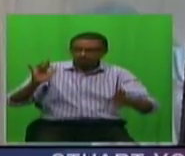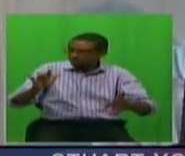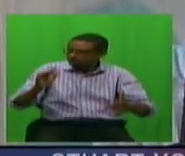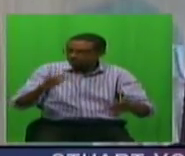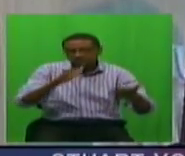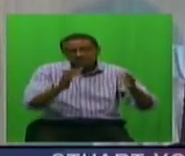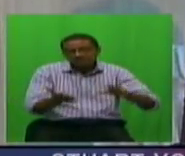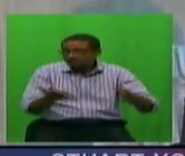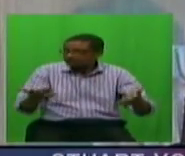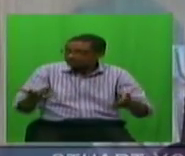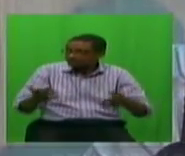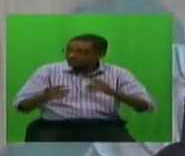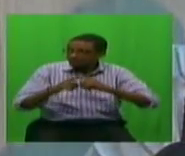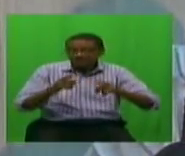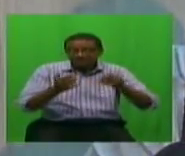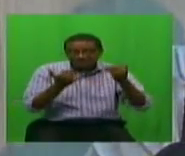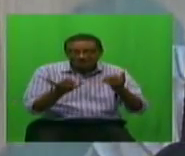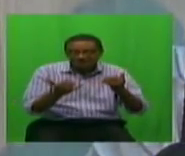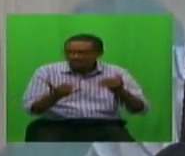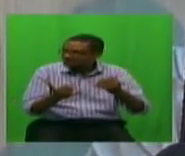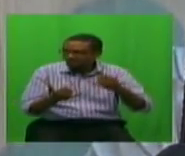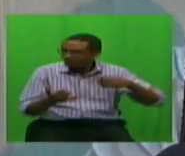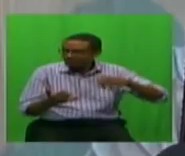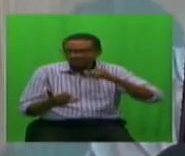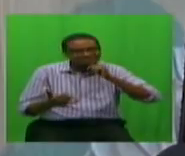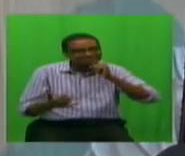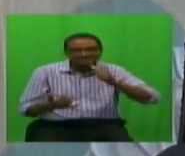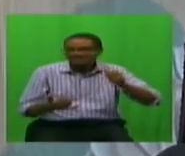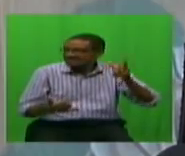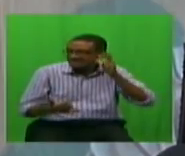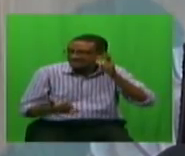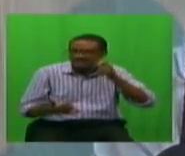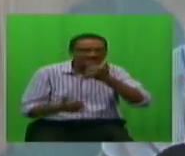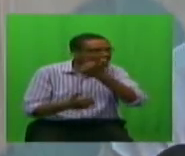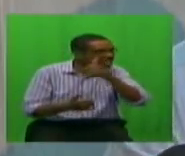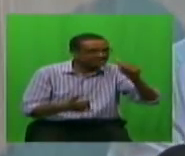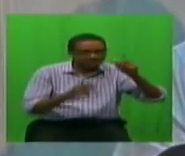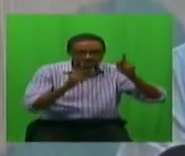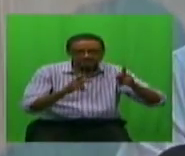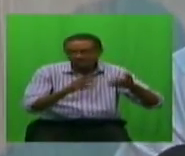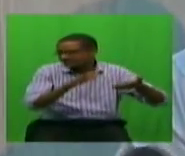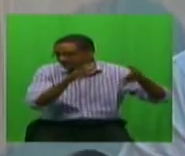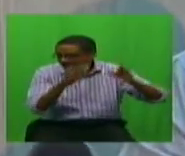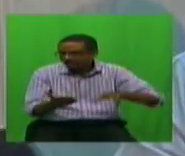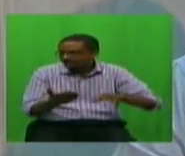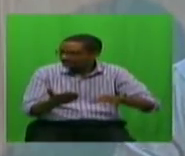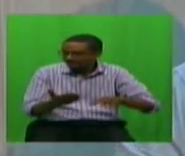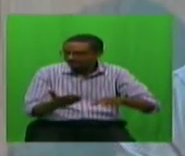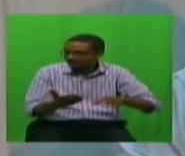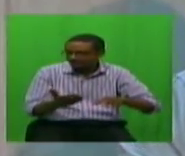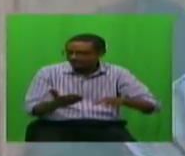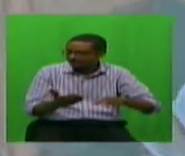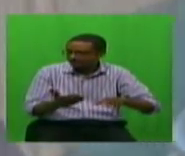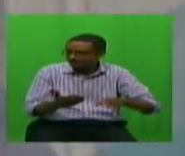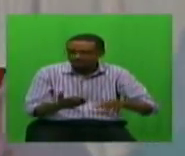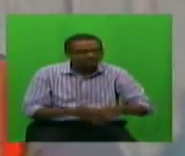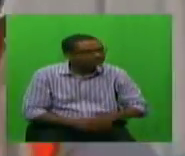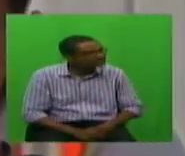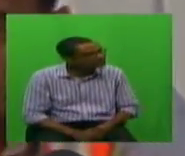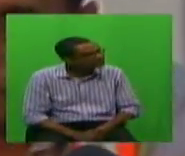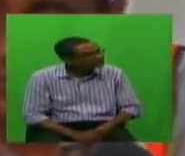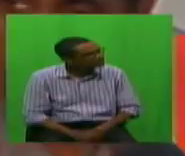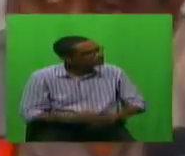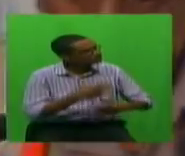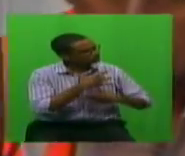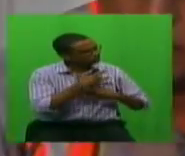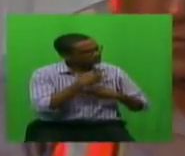no recorded fatalities as a result of the flooding. Minister of Works, Mr. Sinanan, you know,